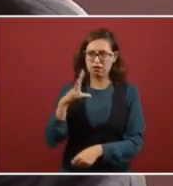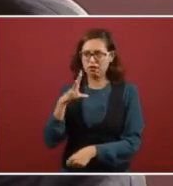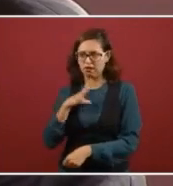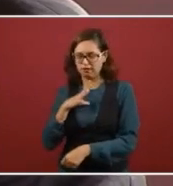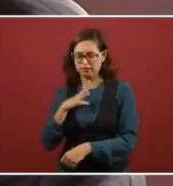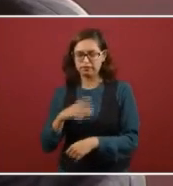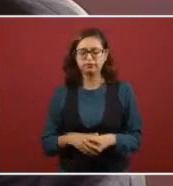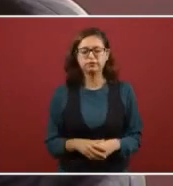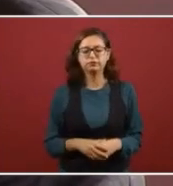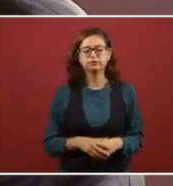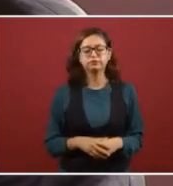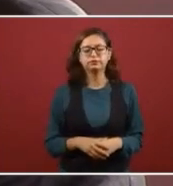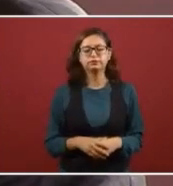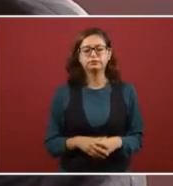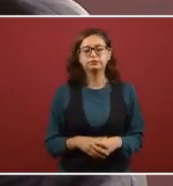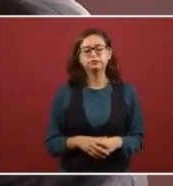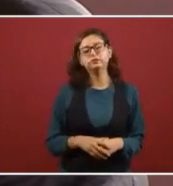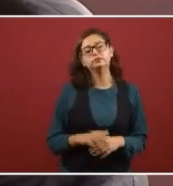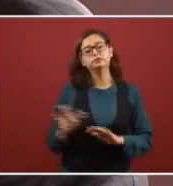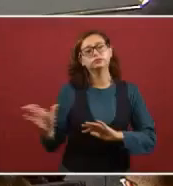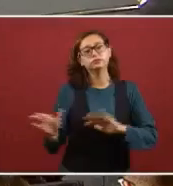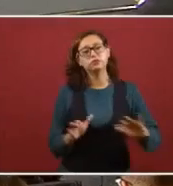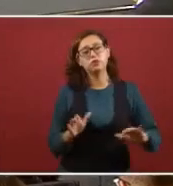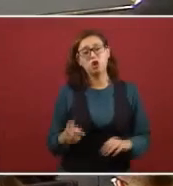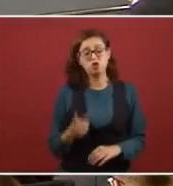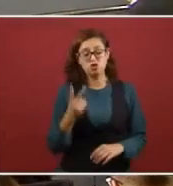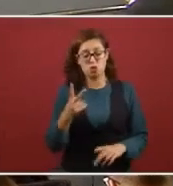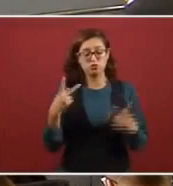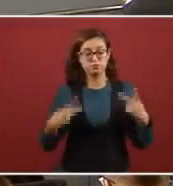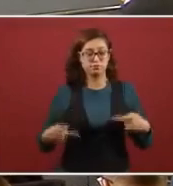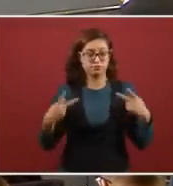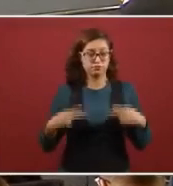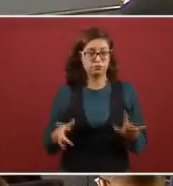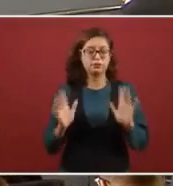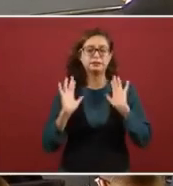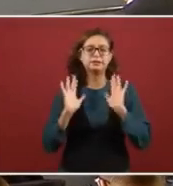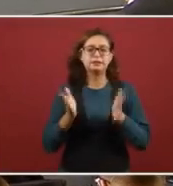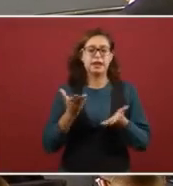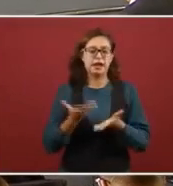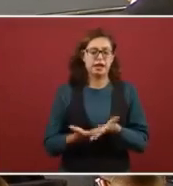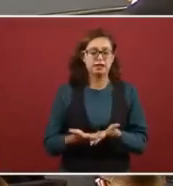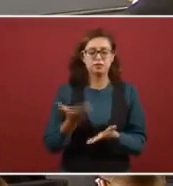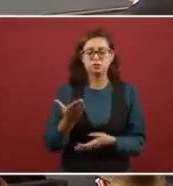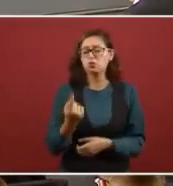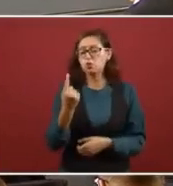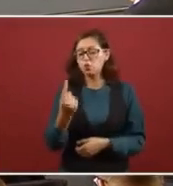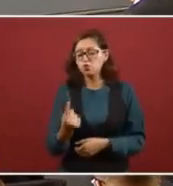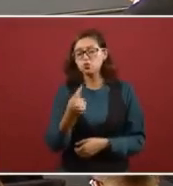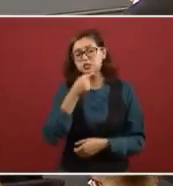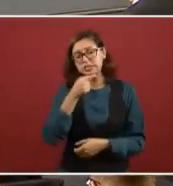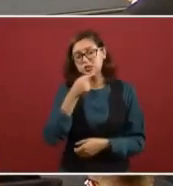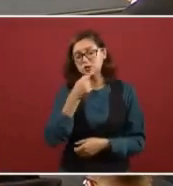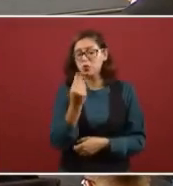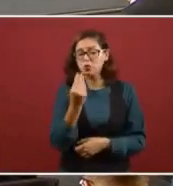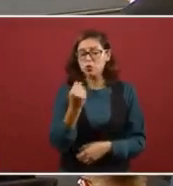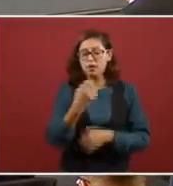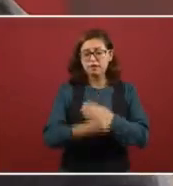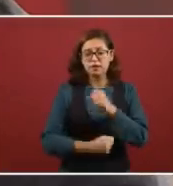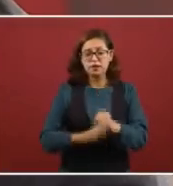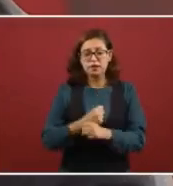And they have let 2 people go already. 1 9-year-old.